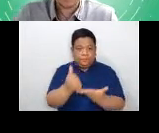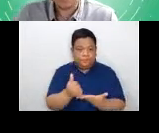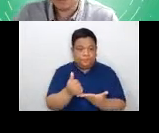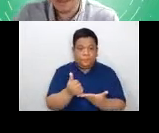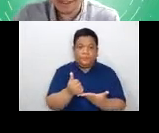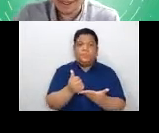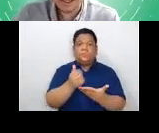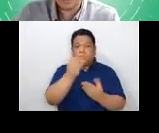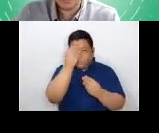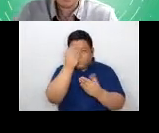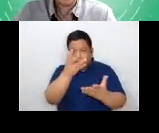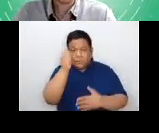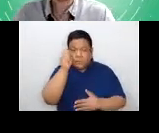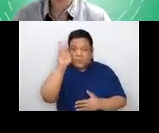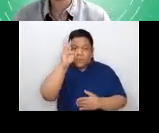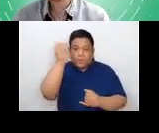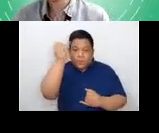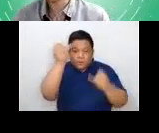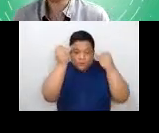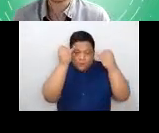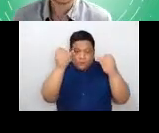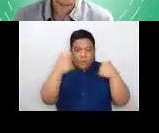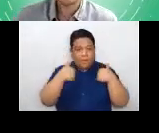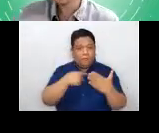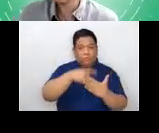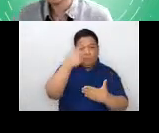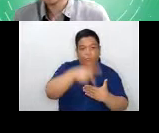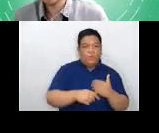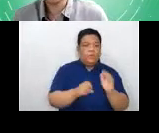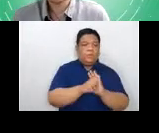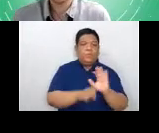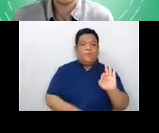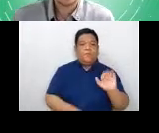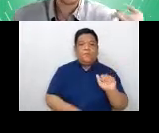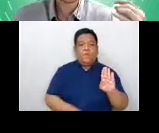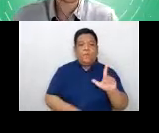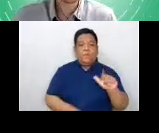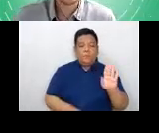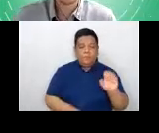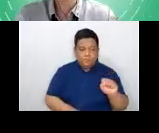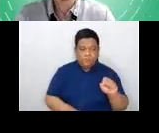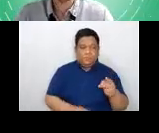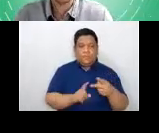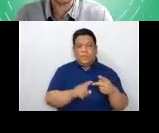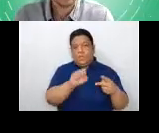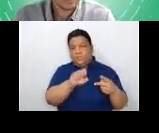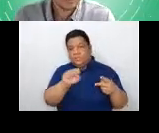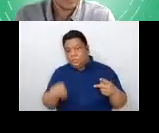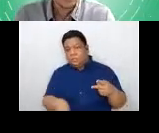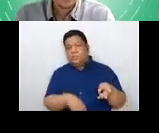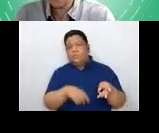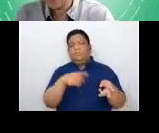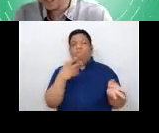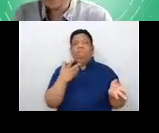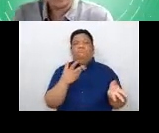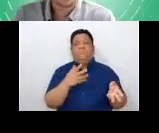this information and ideas, and you have programs like FabLabs, makerspaces, SSFs, which give people access to the technology,